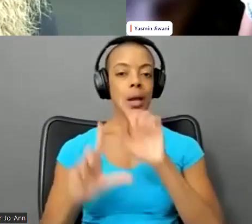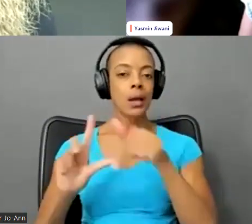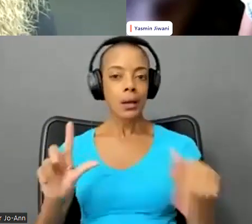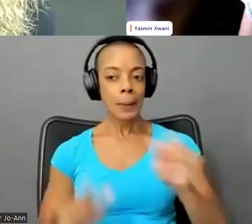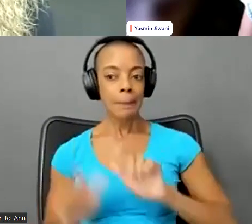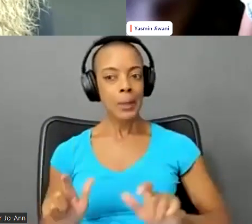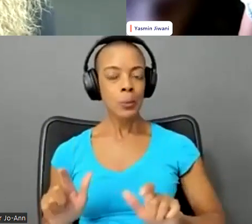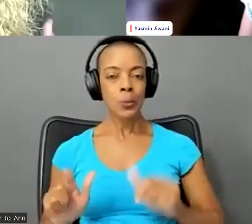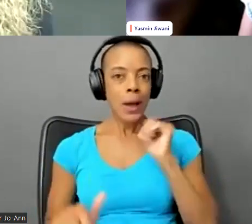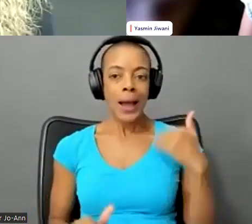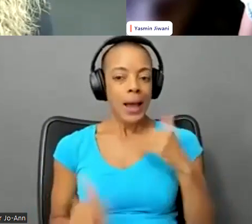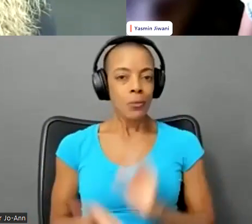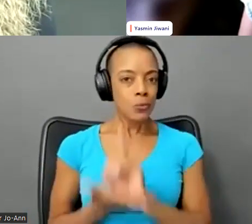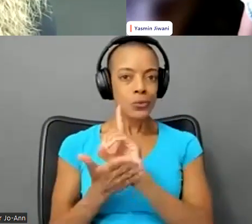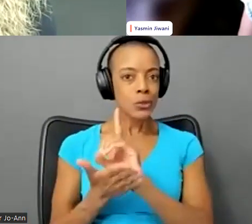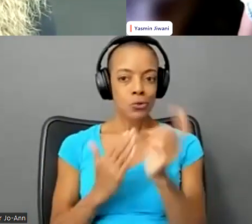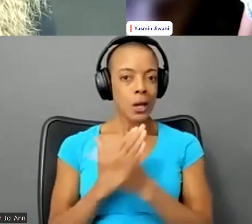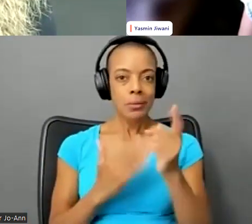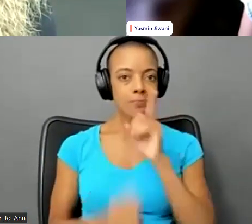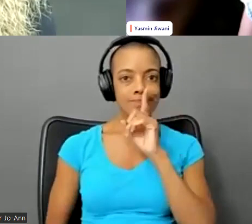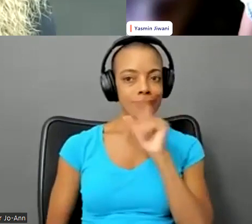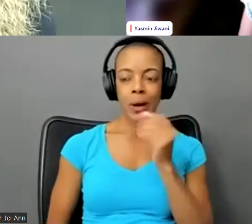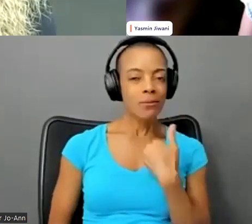have that automatic privilege that